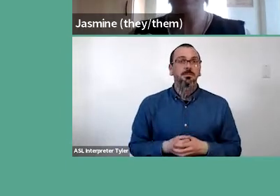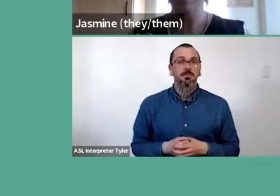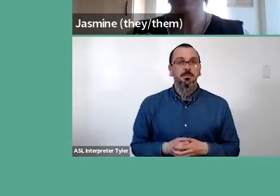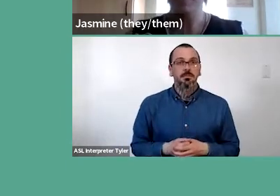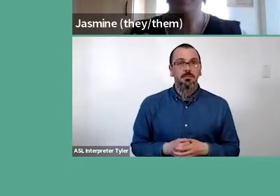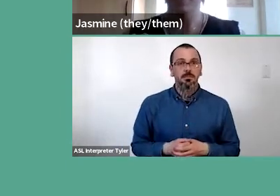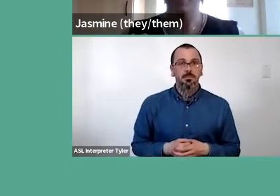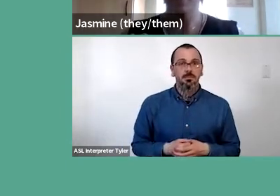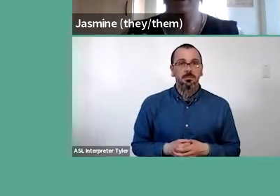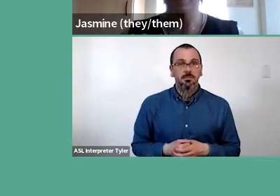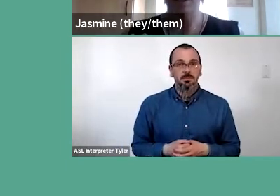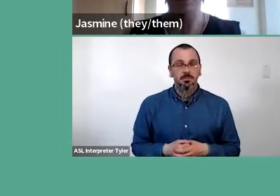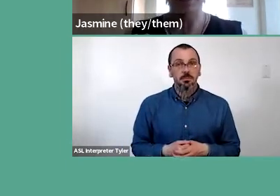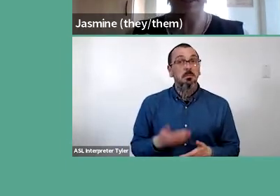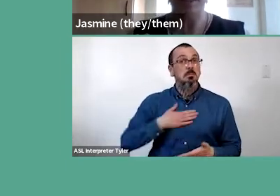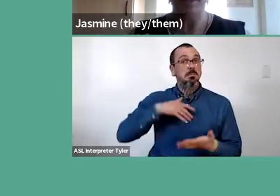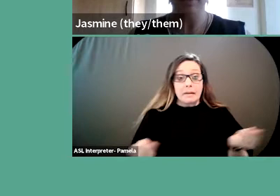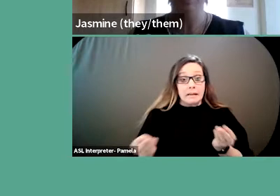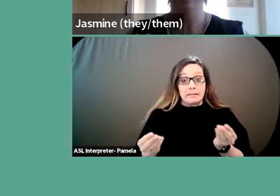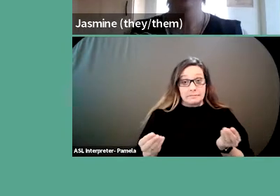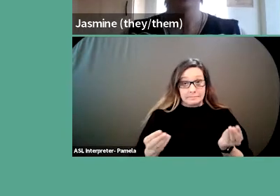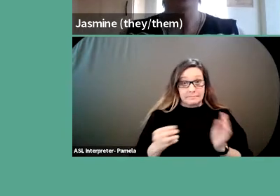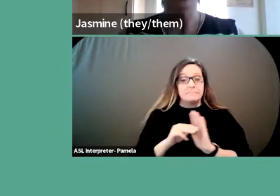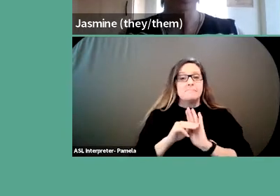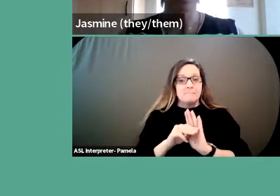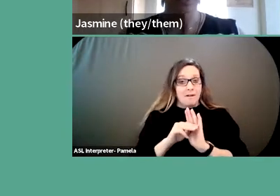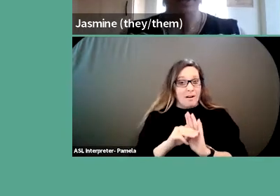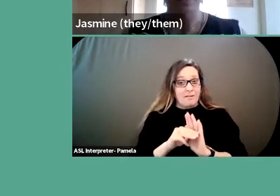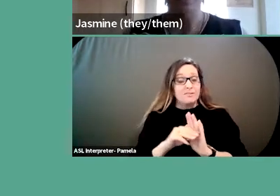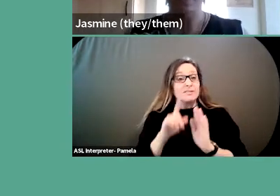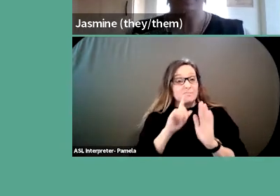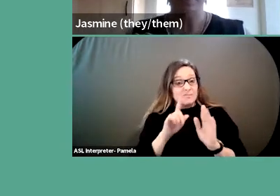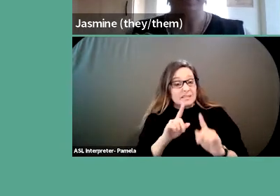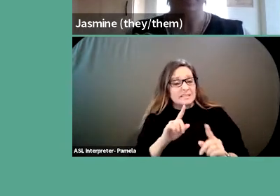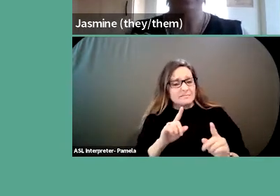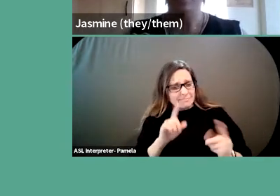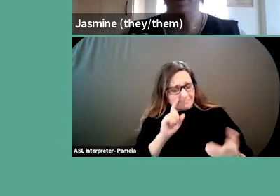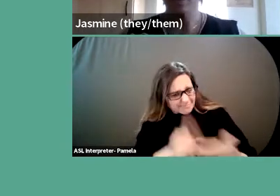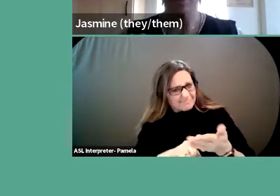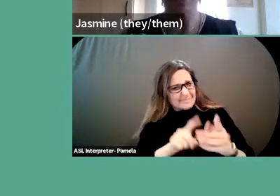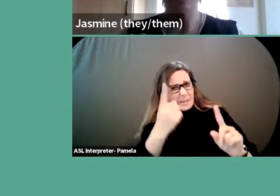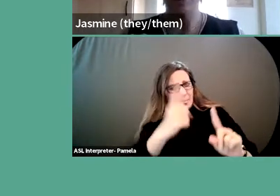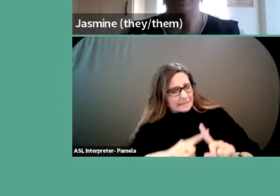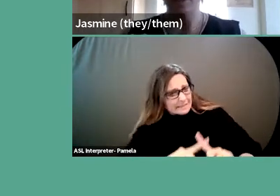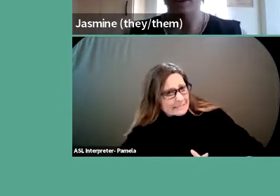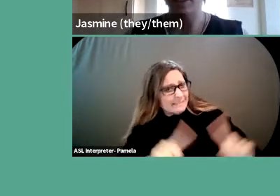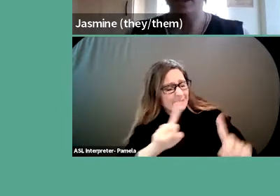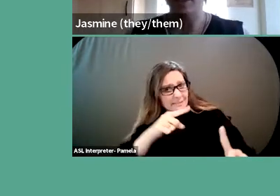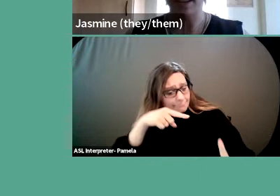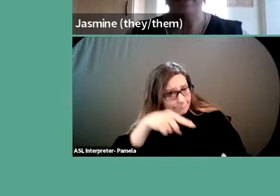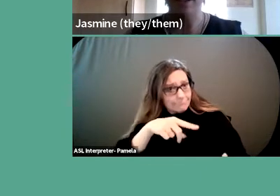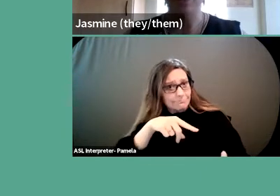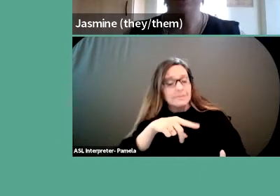significant, but my study did have some limitations. One big thing was that this study did not have any information on